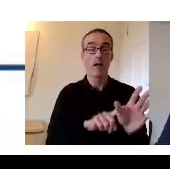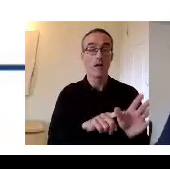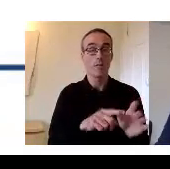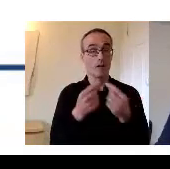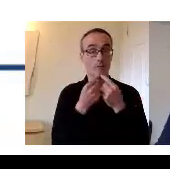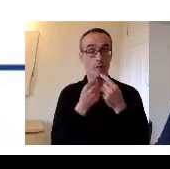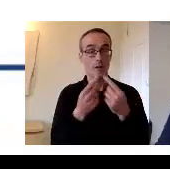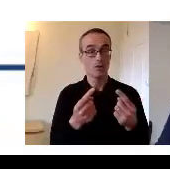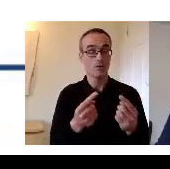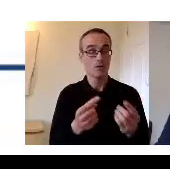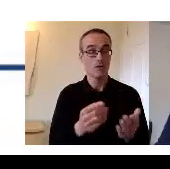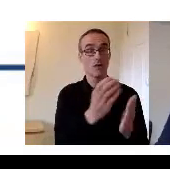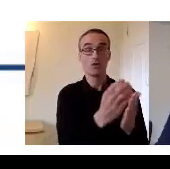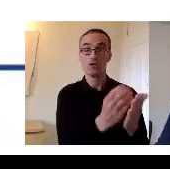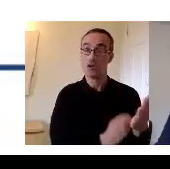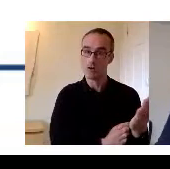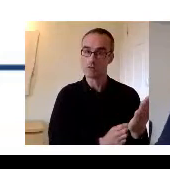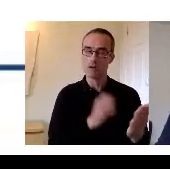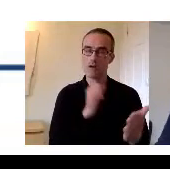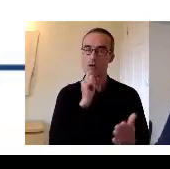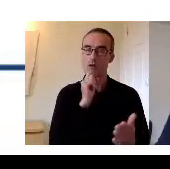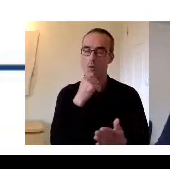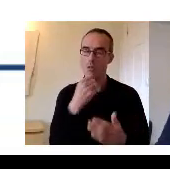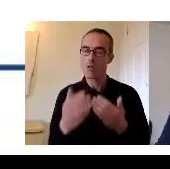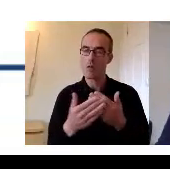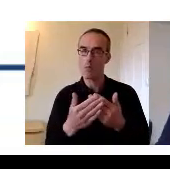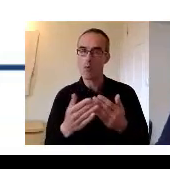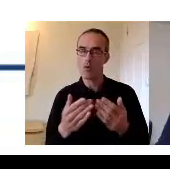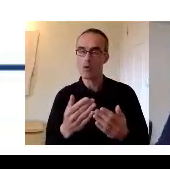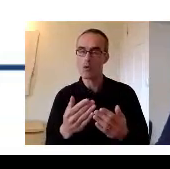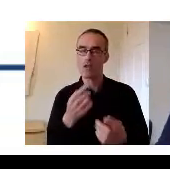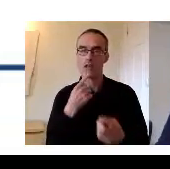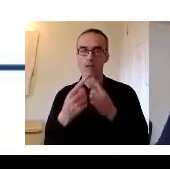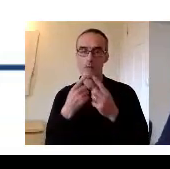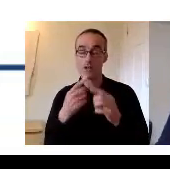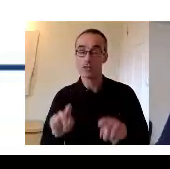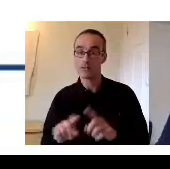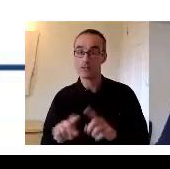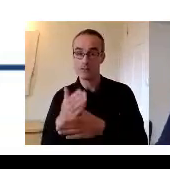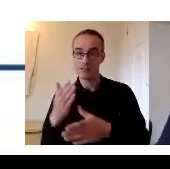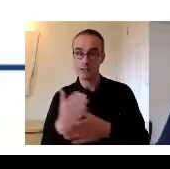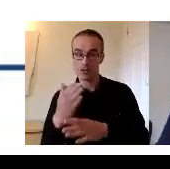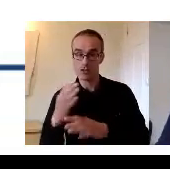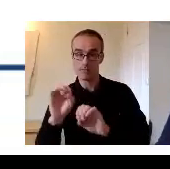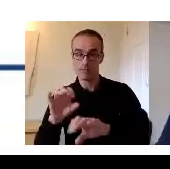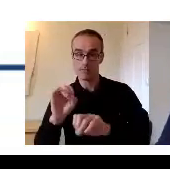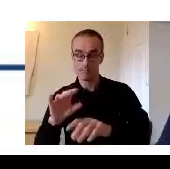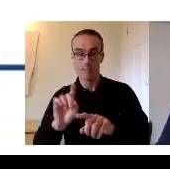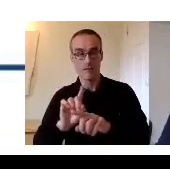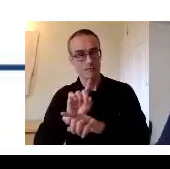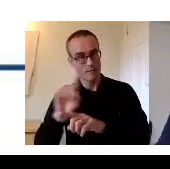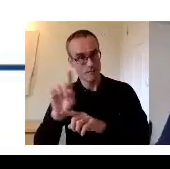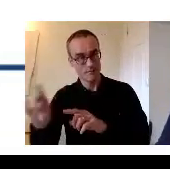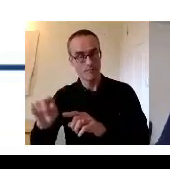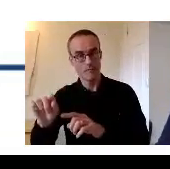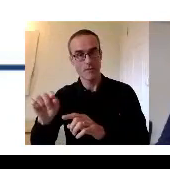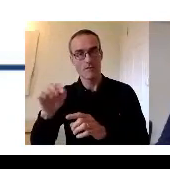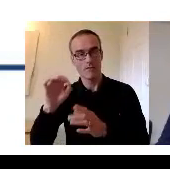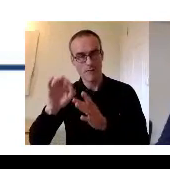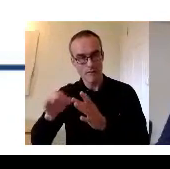at a follow-up session, so we can, it'd be great to tell describe the charter in further more detail, and I'm sure that